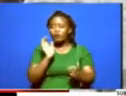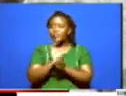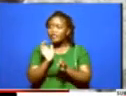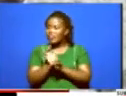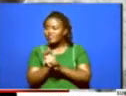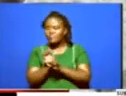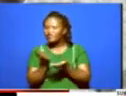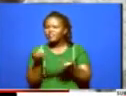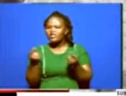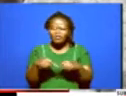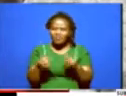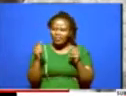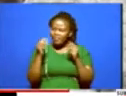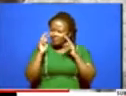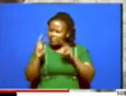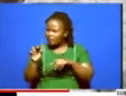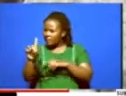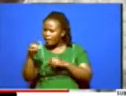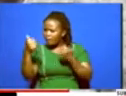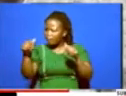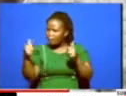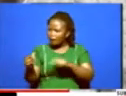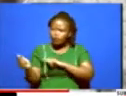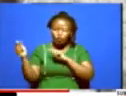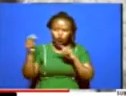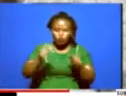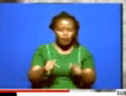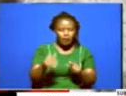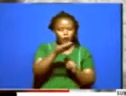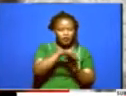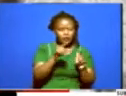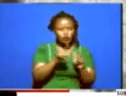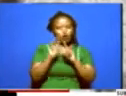to be able to sell the agenda